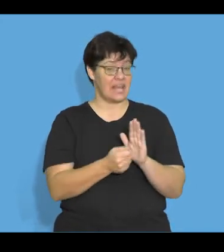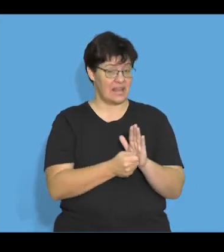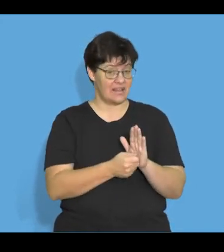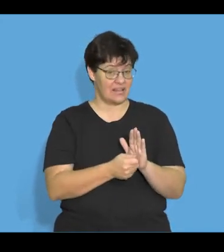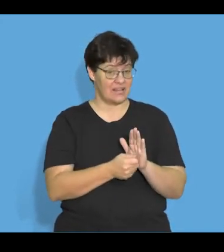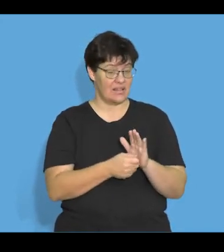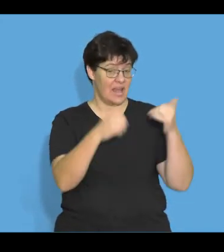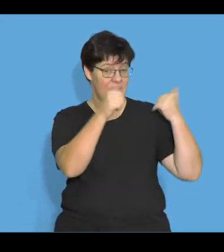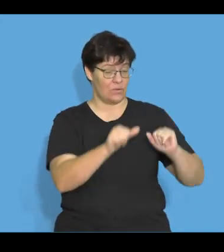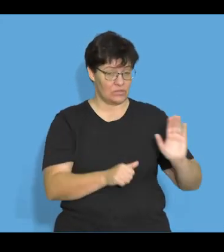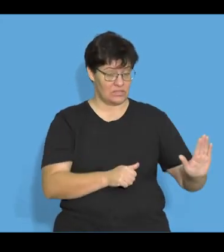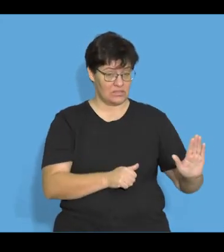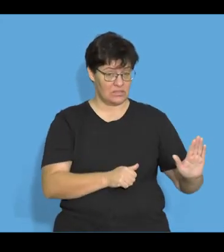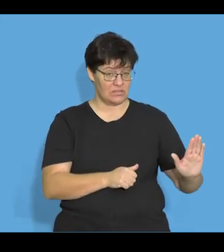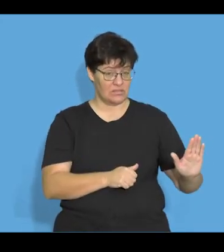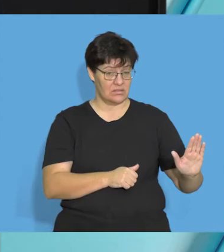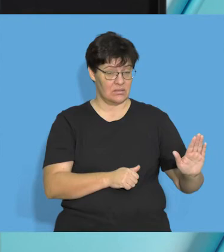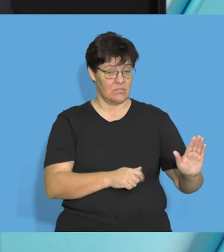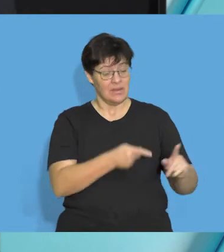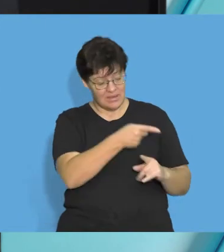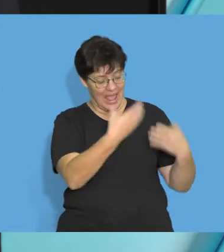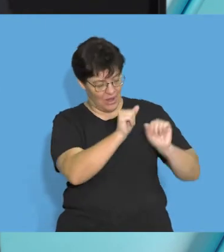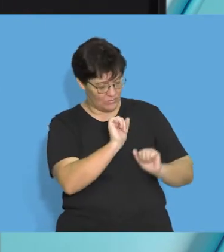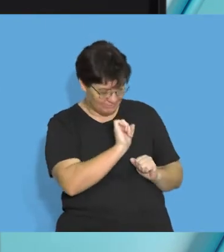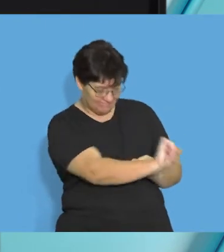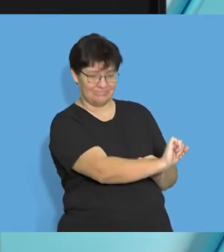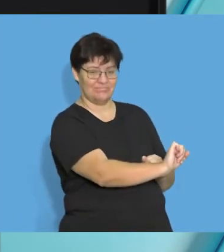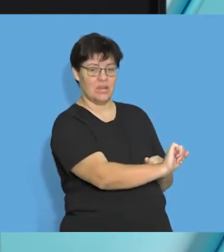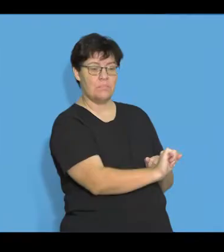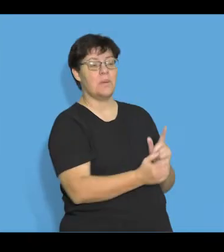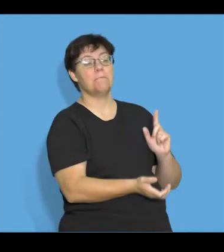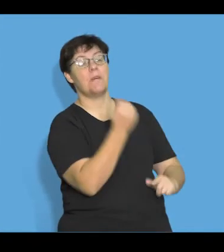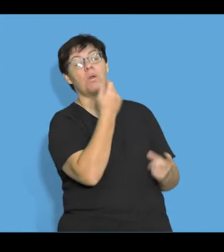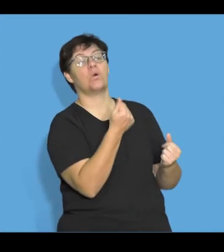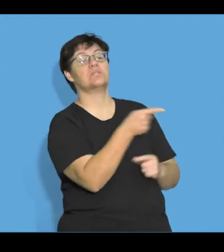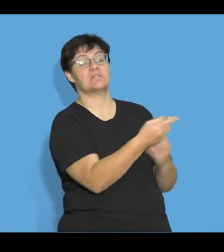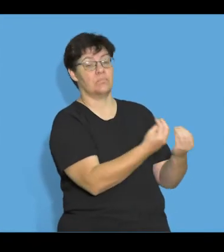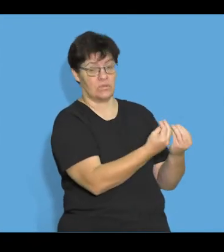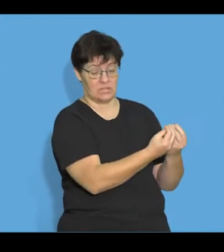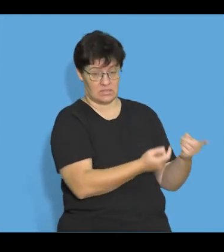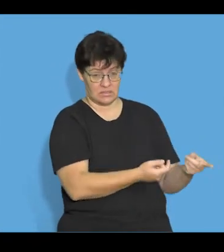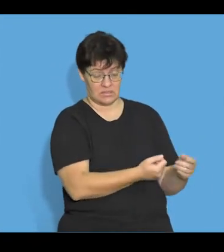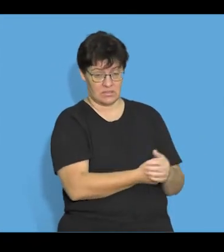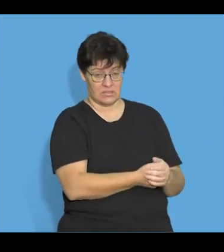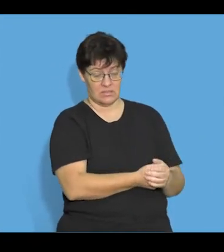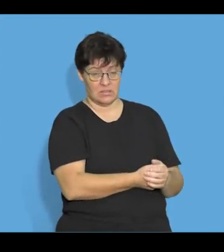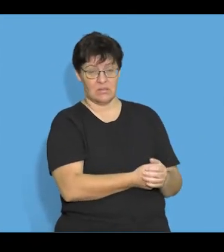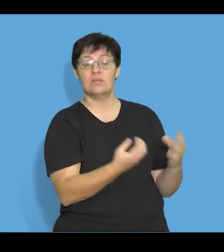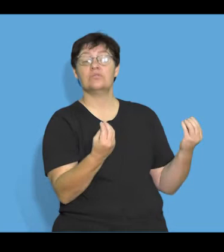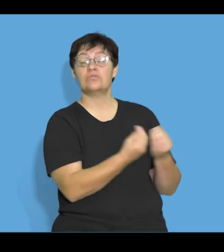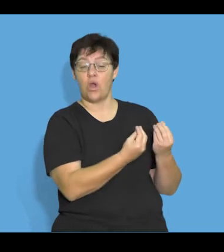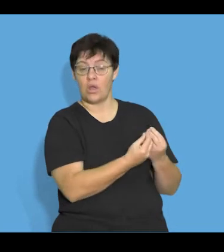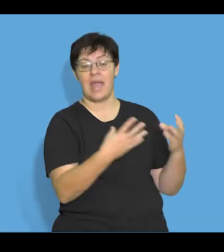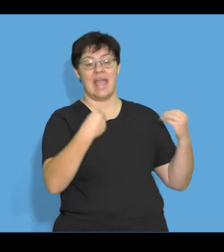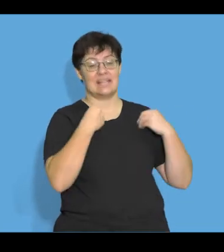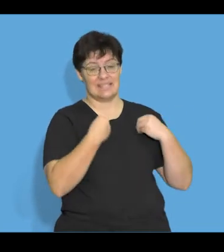account. That means a dedicated account determining the cost of the goods, and stock is regarded as an asset. We've given you